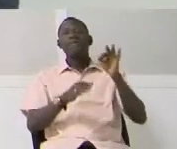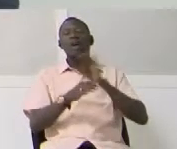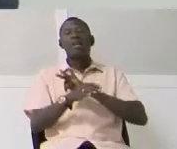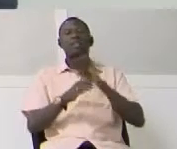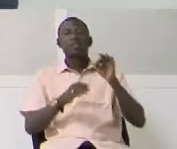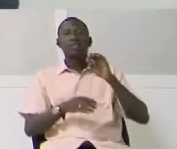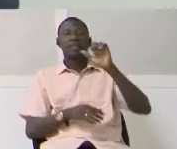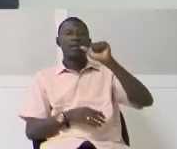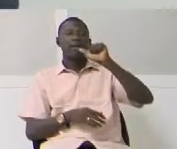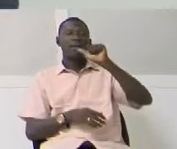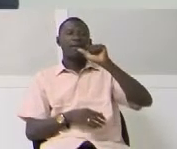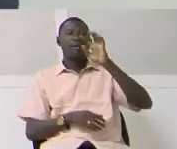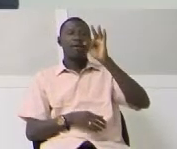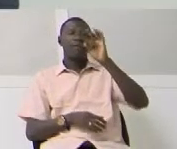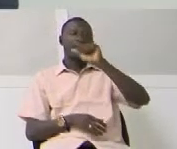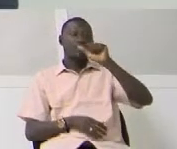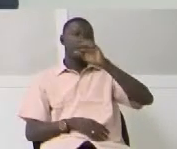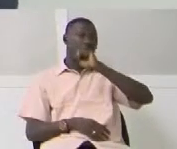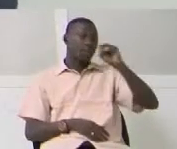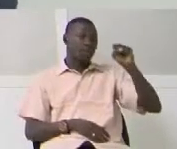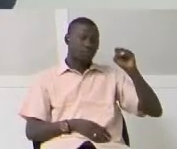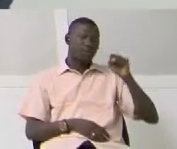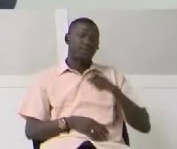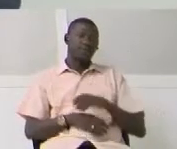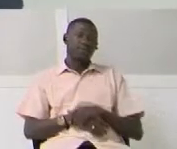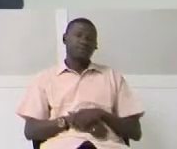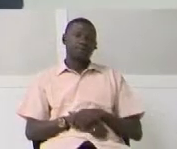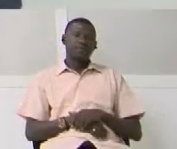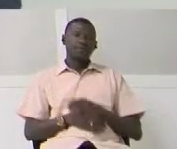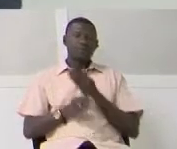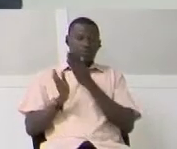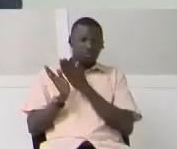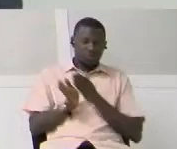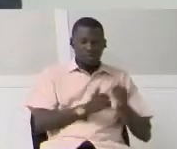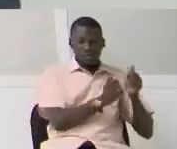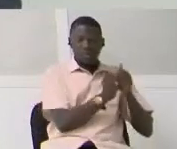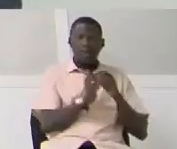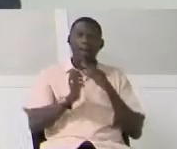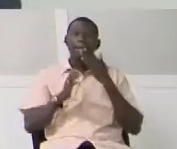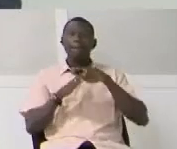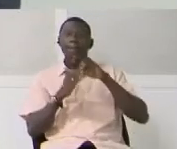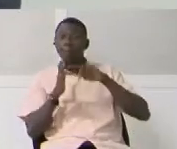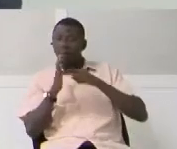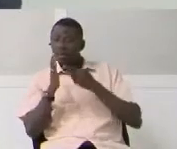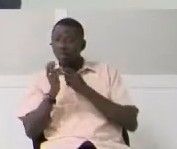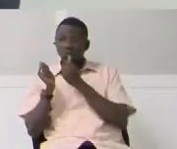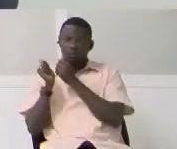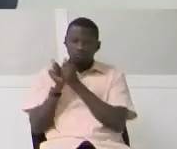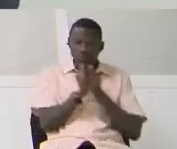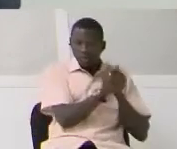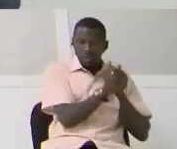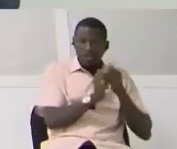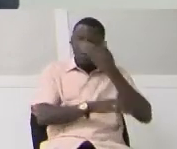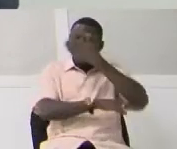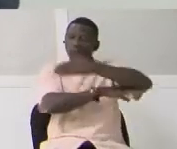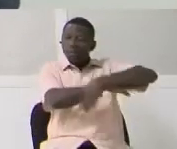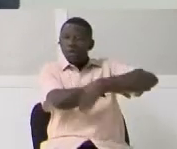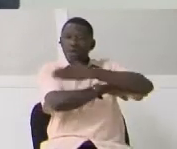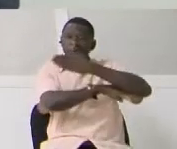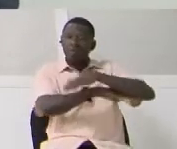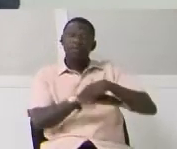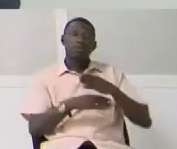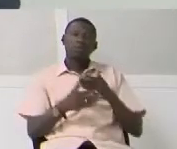you avoided the formal borders, the border could dañ daan baw frontier. Why did you do